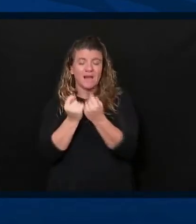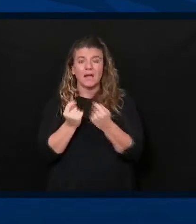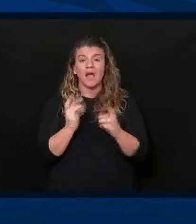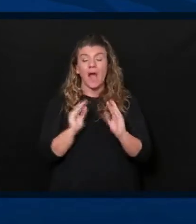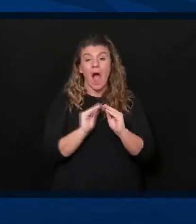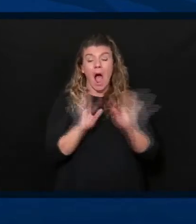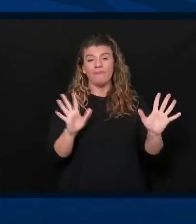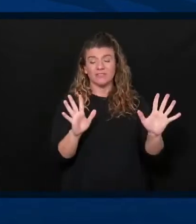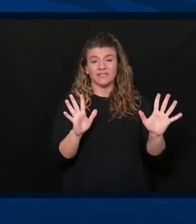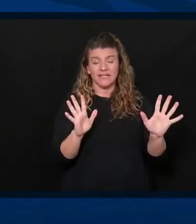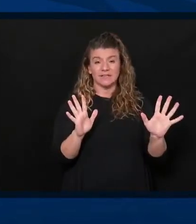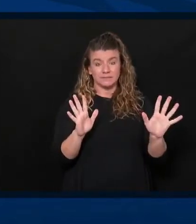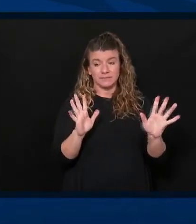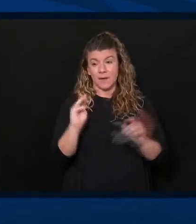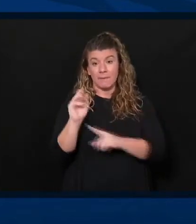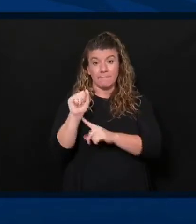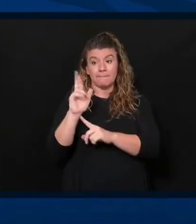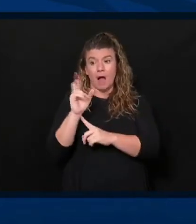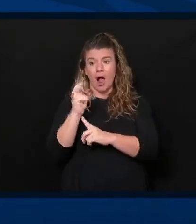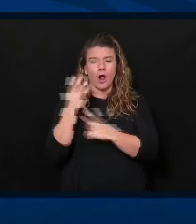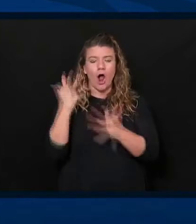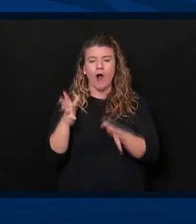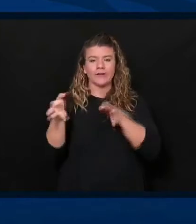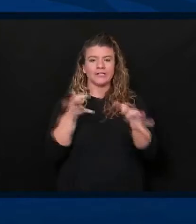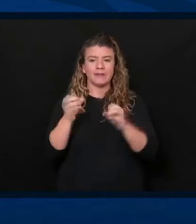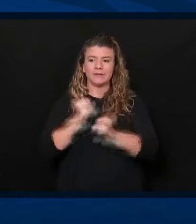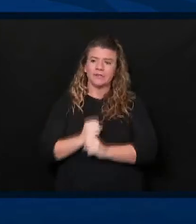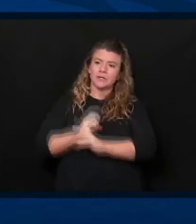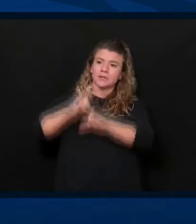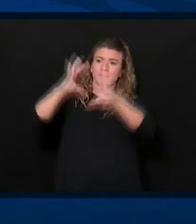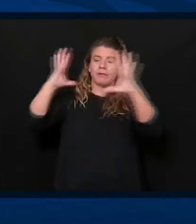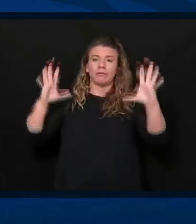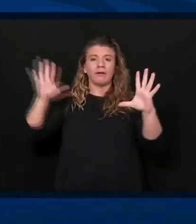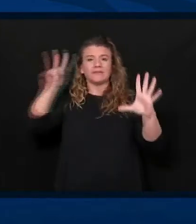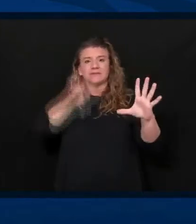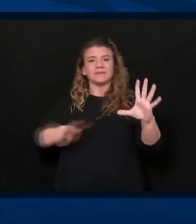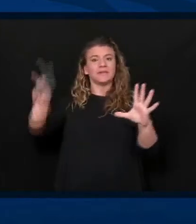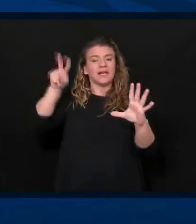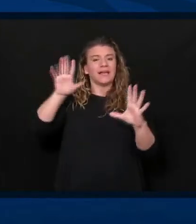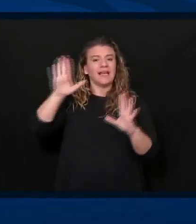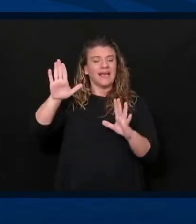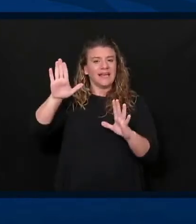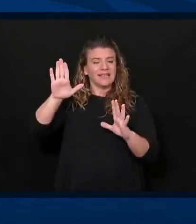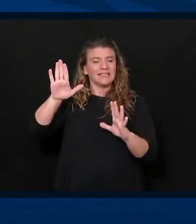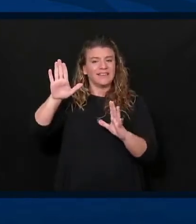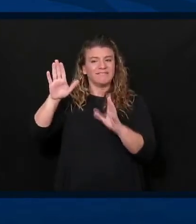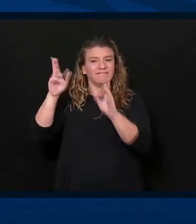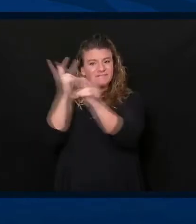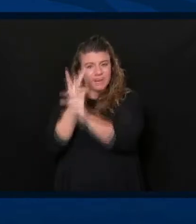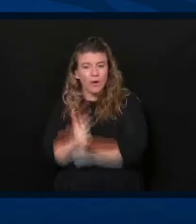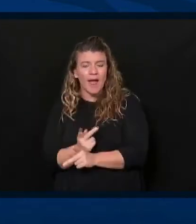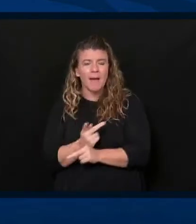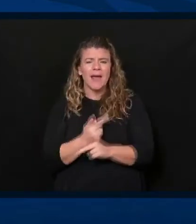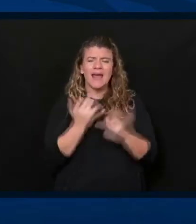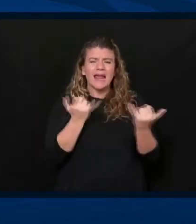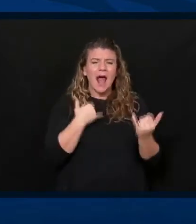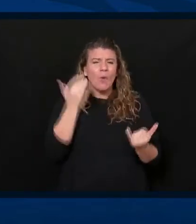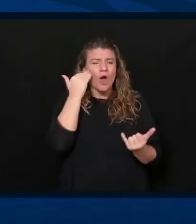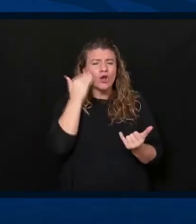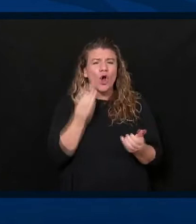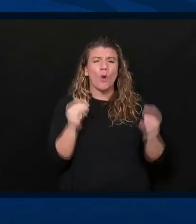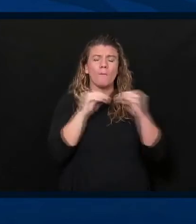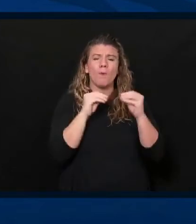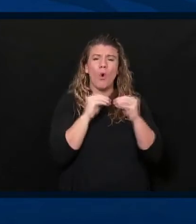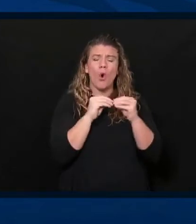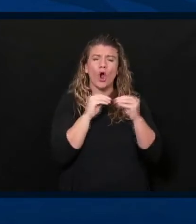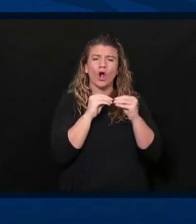Obviously, Dr. Marsh, you painted the picture of what you've seen. Can you dig a little more deeply into the trend that the state